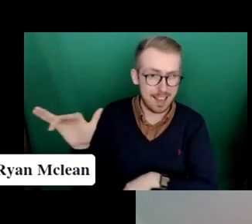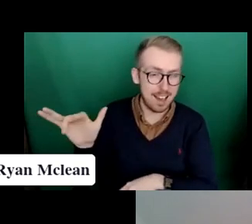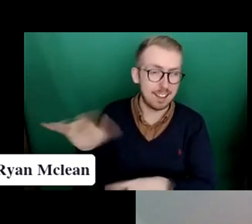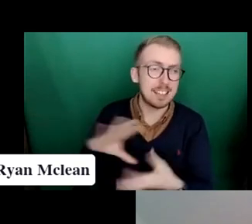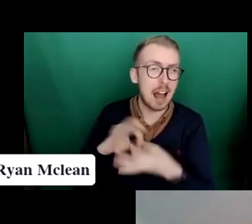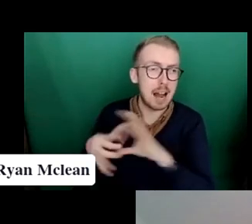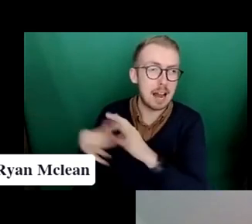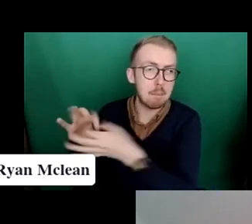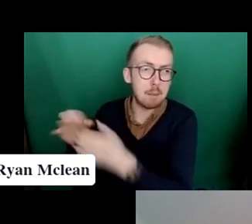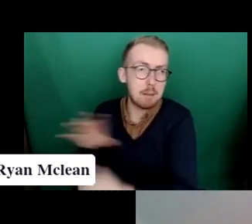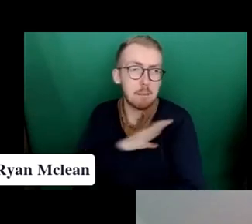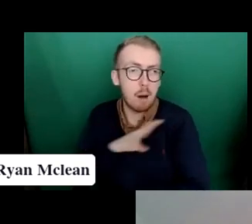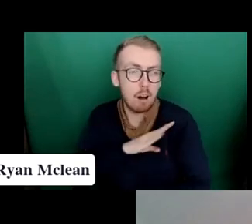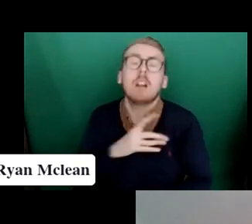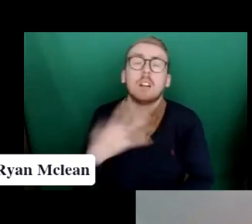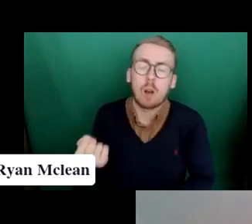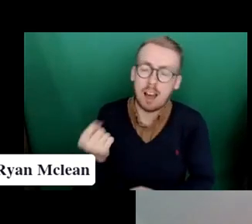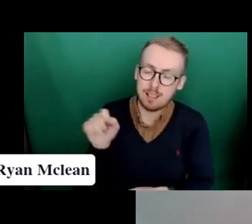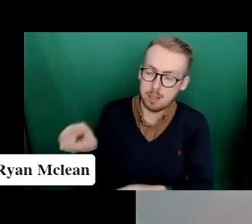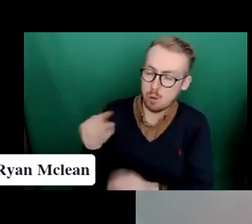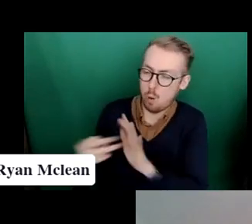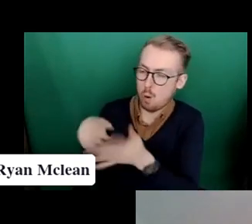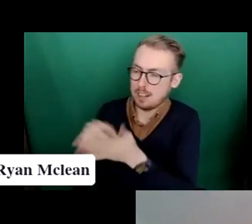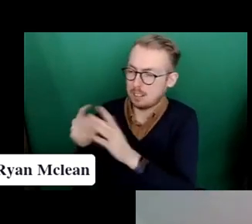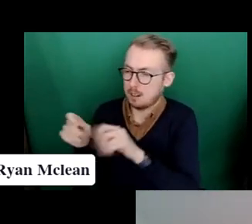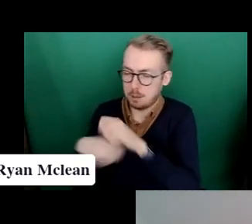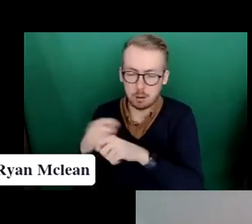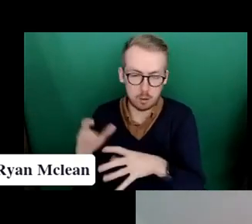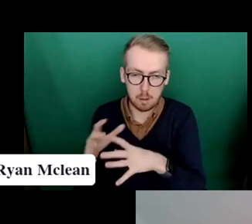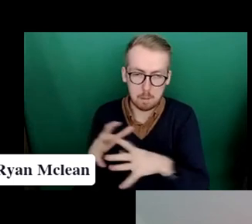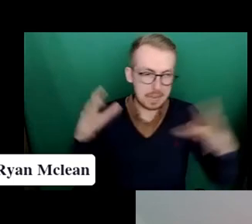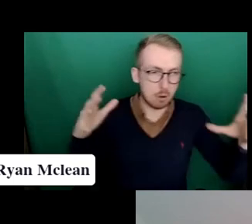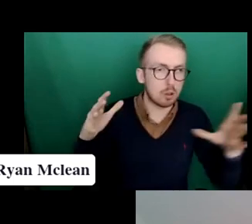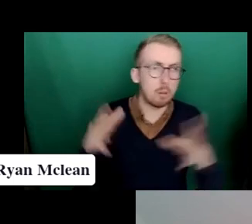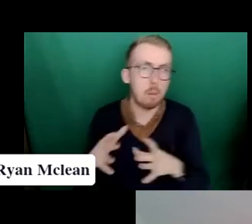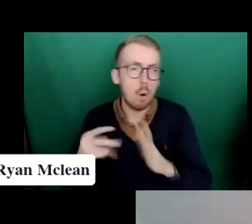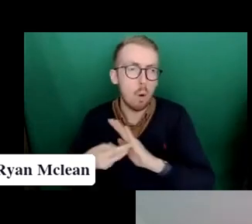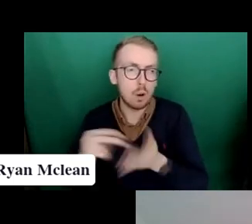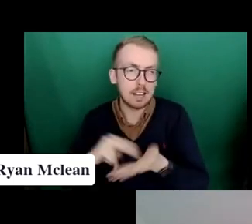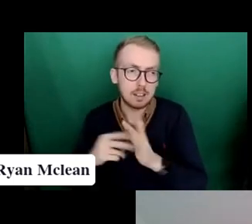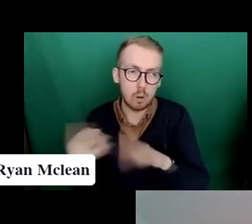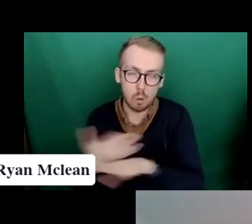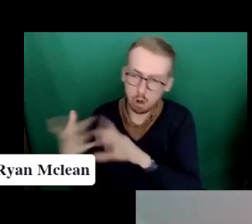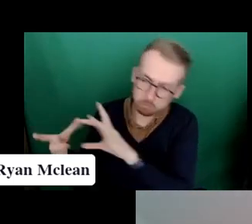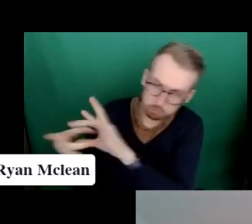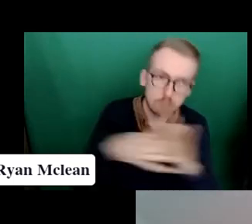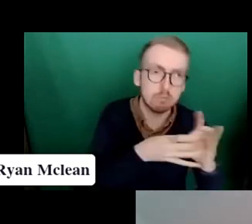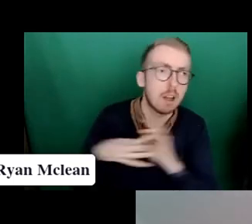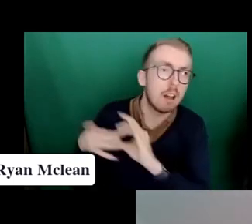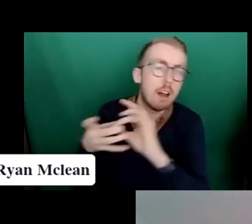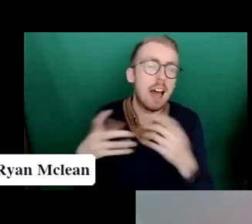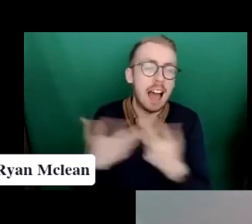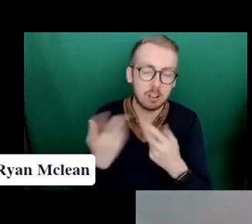levy transfer from those organisations to small and medium to size organisations? How do we come together to look at